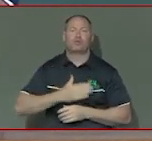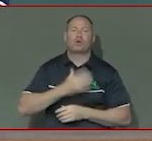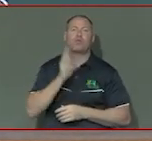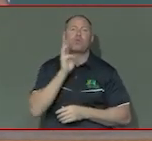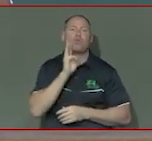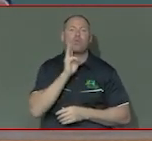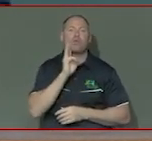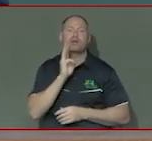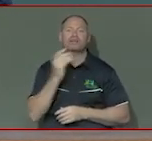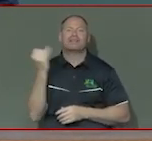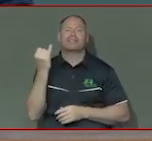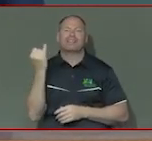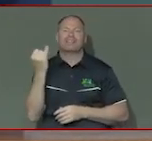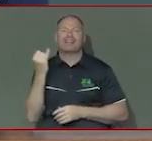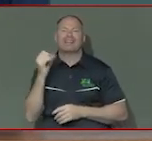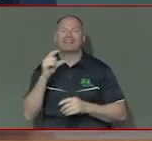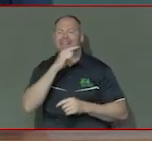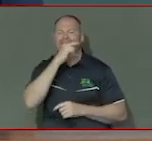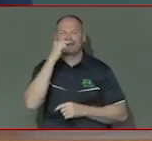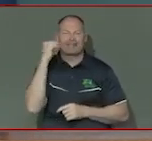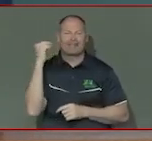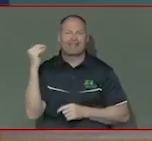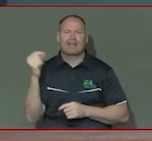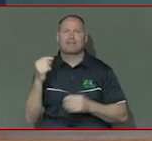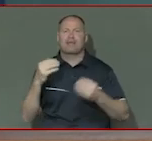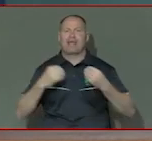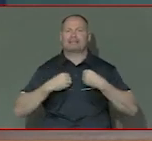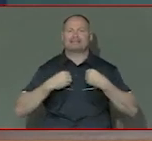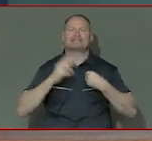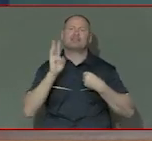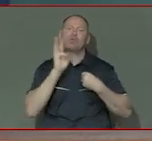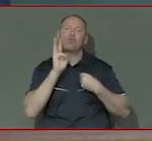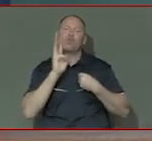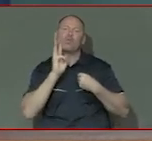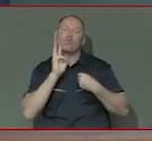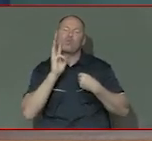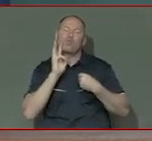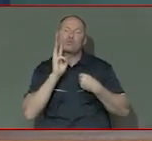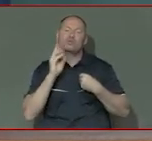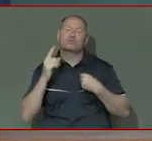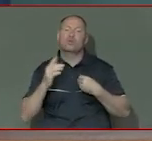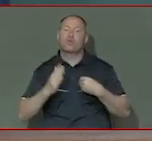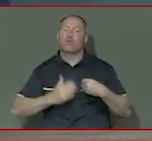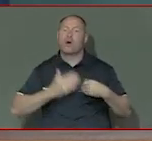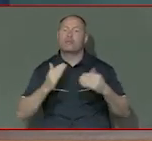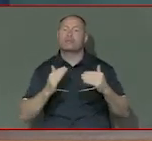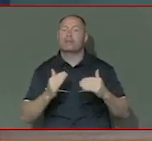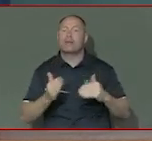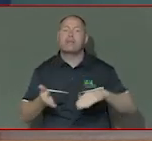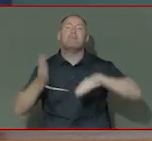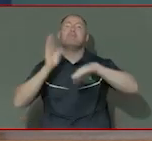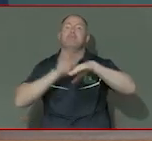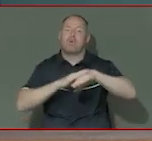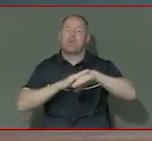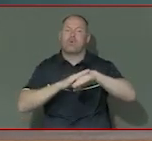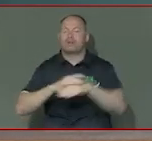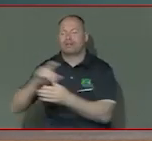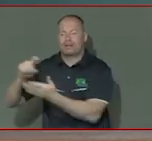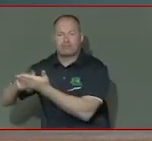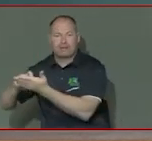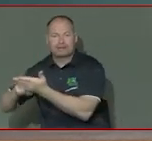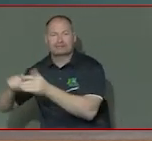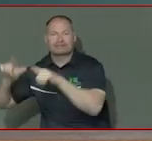the cash and the debtors. We want them to be more than the current liabilities. So if there's a